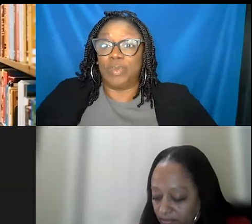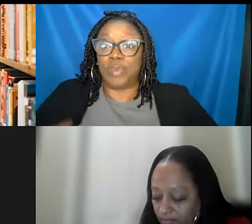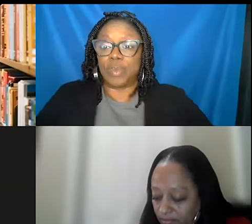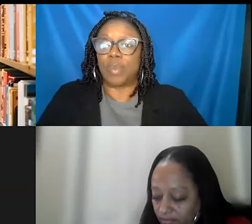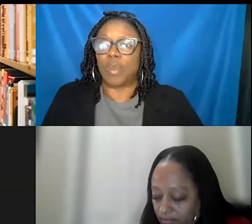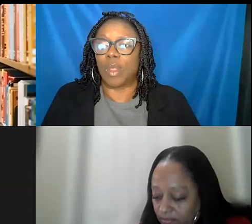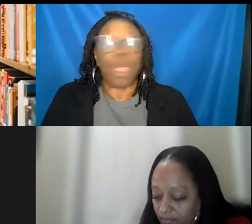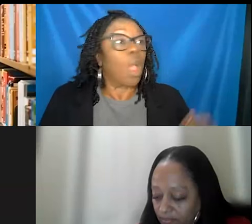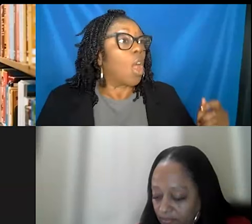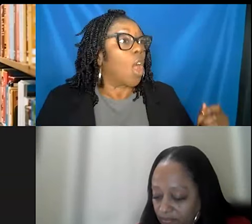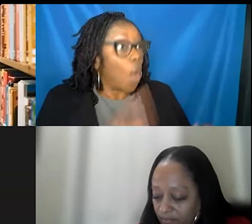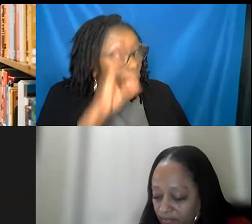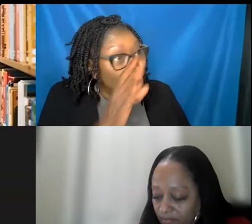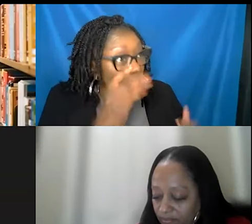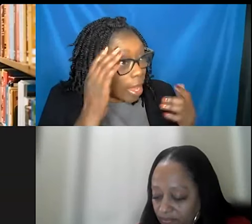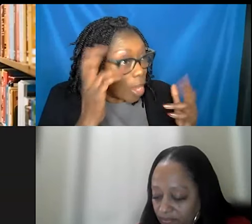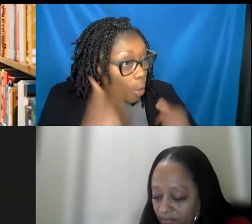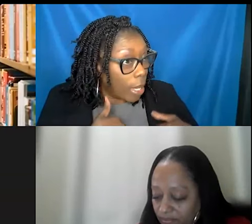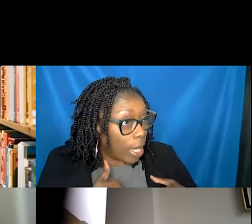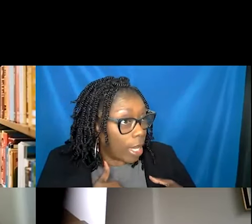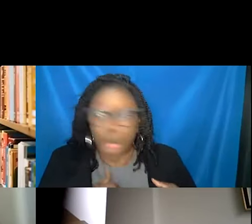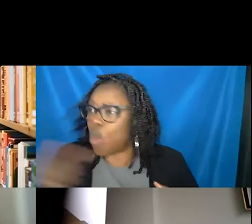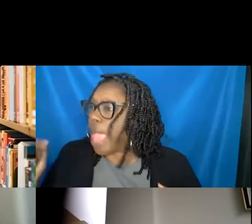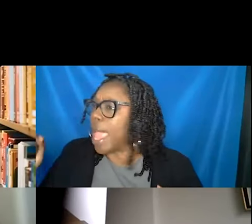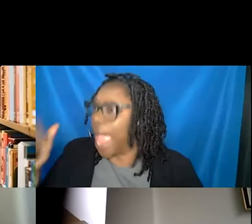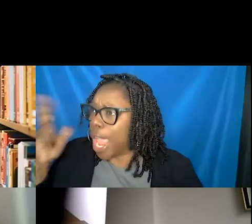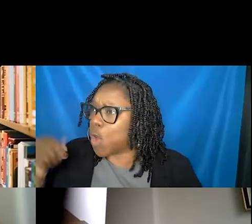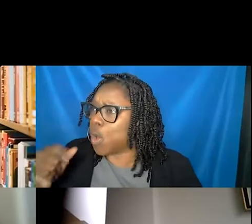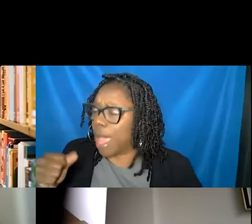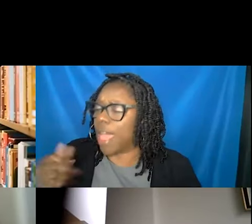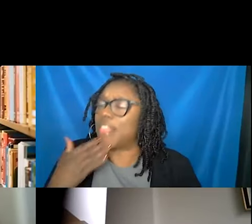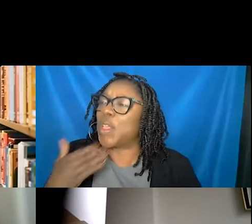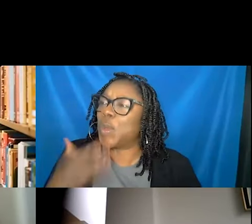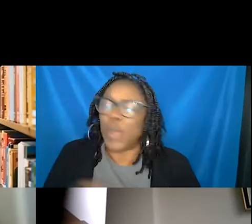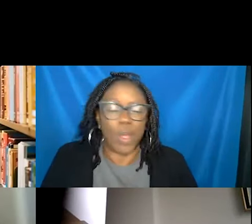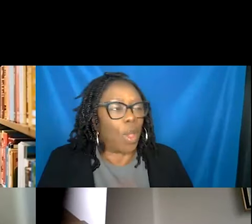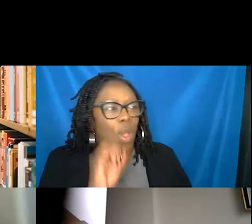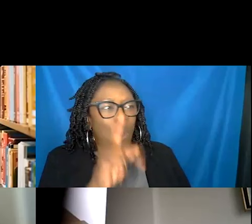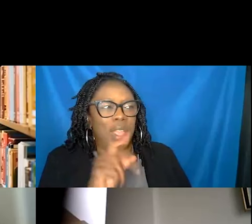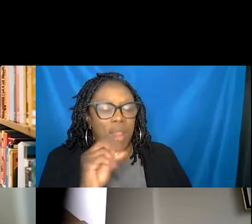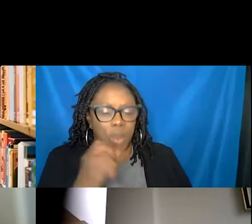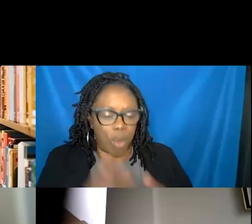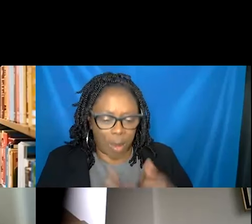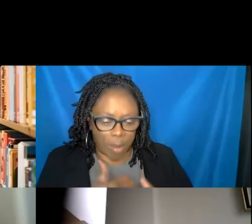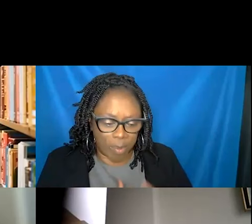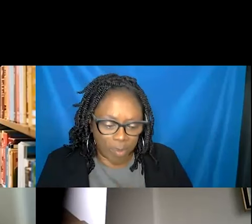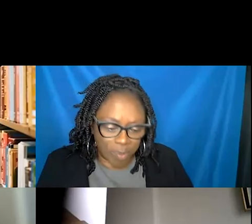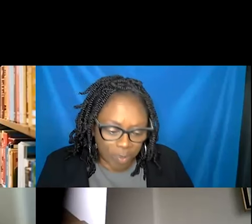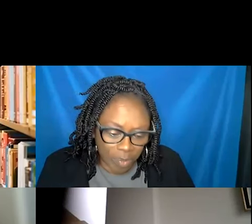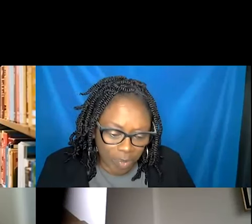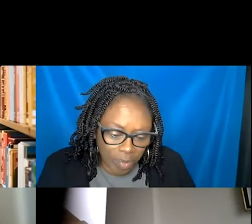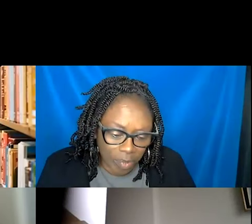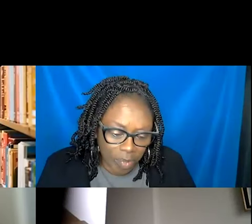Hi, can you guys hear me? Matthew. Yes, we can hear you. Thank you. Okay, no problem. I'm